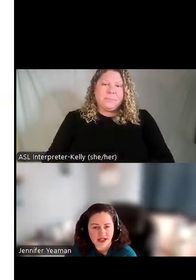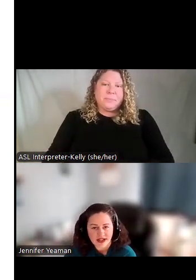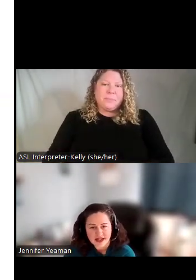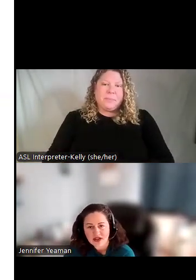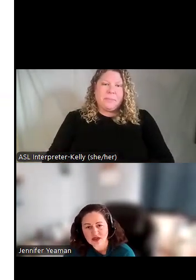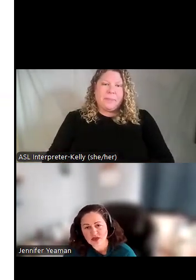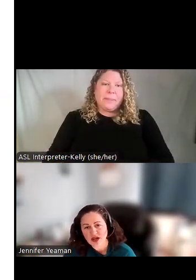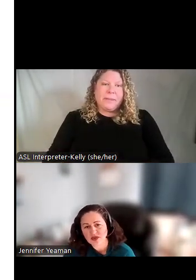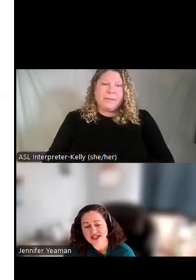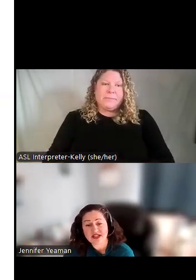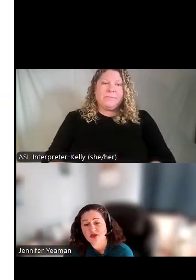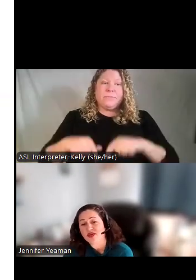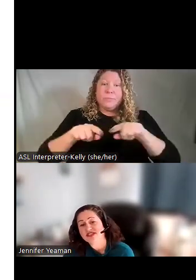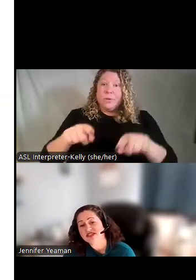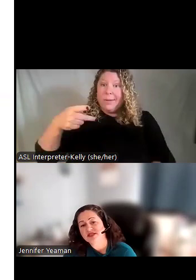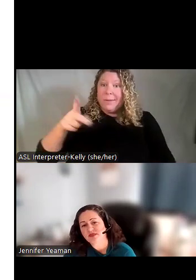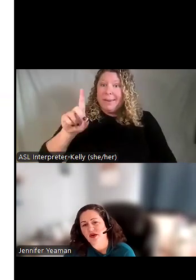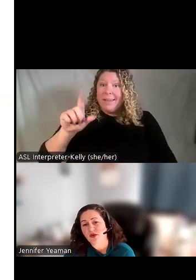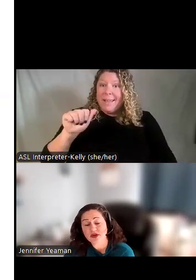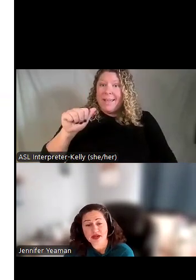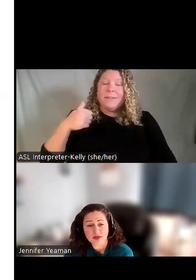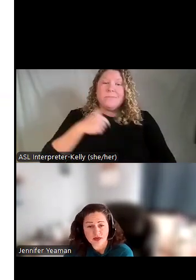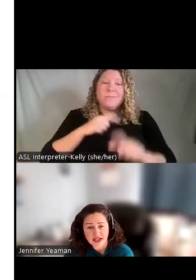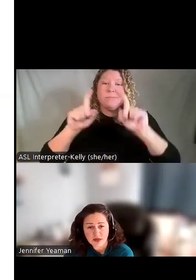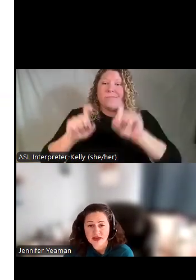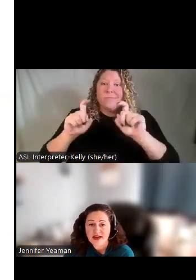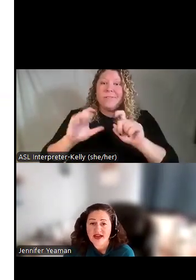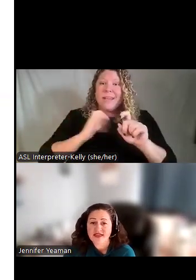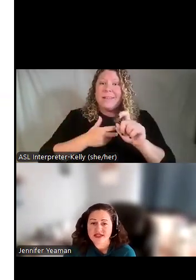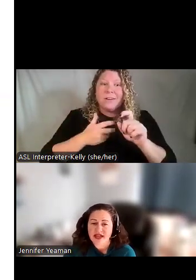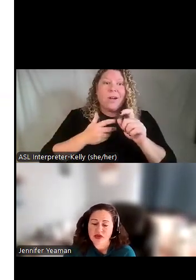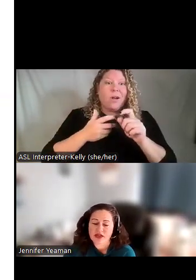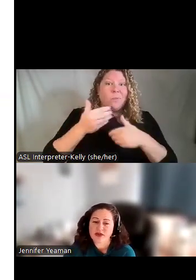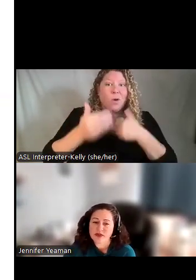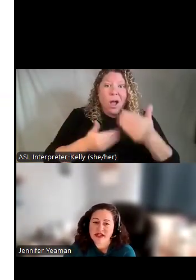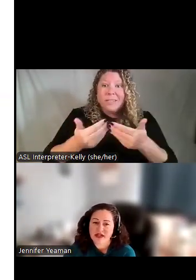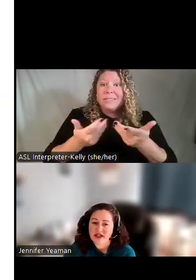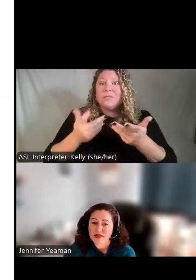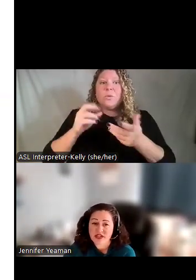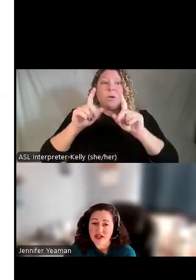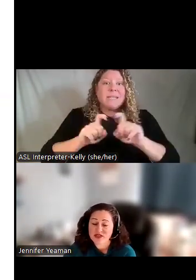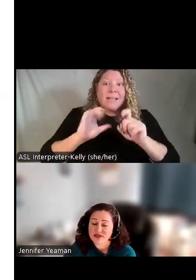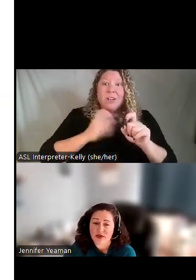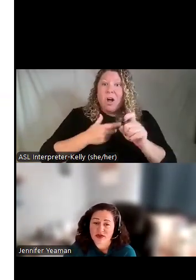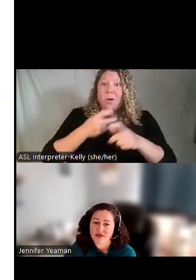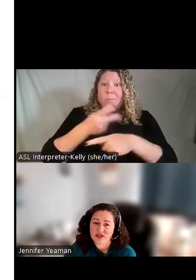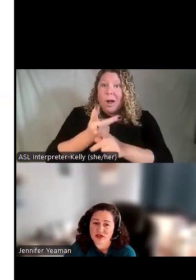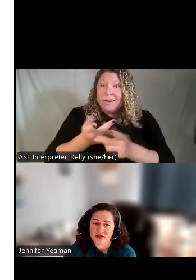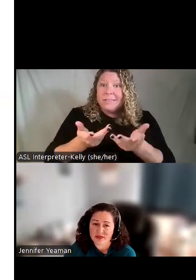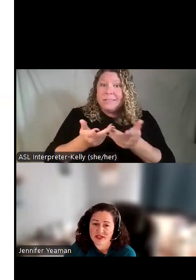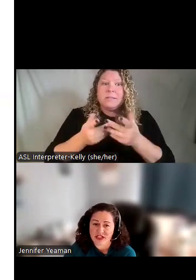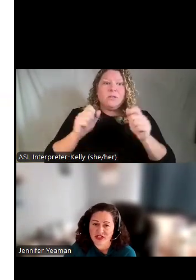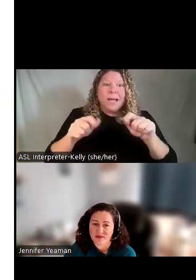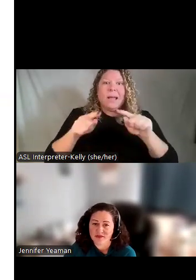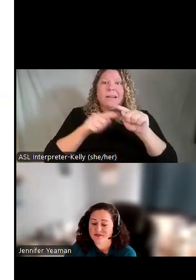During the PDA cycle, we test out our process or create a prototype. And this cycle can be repeated a number of times before